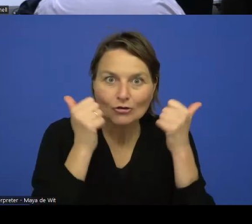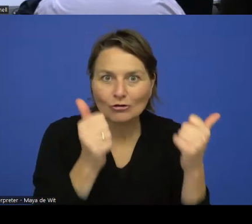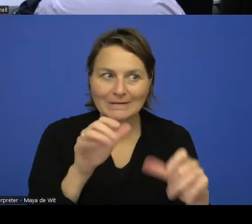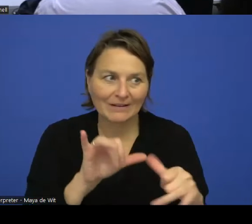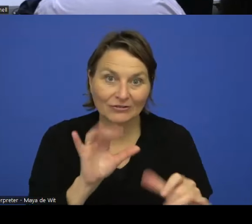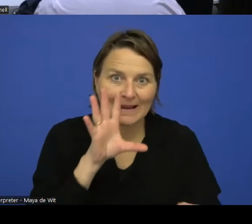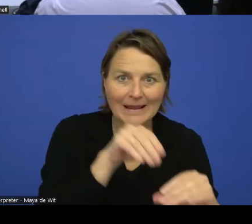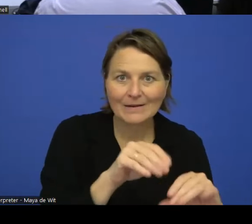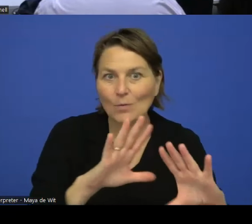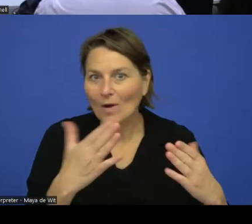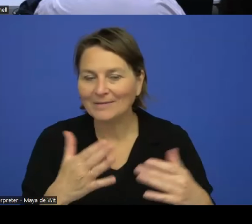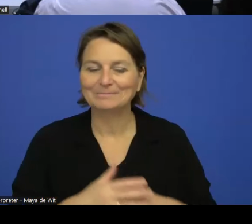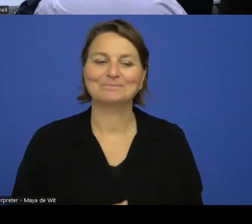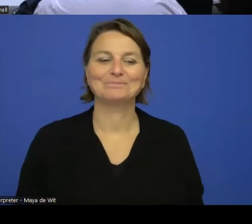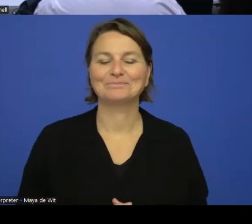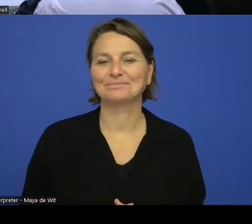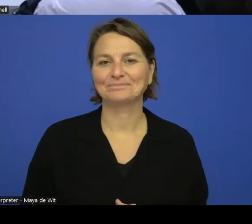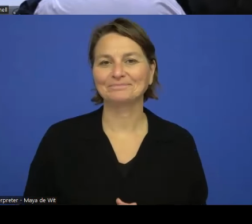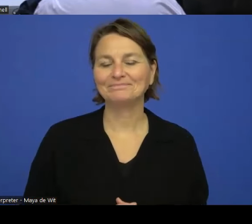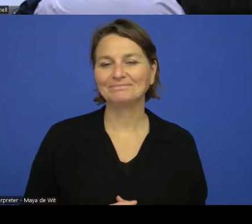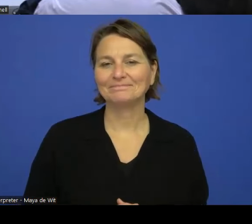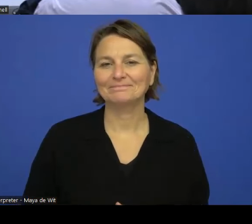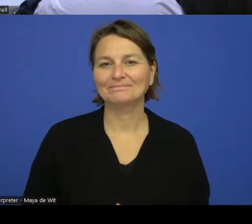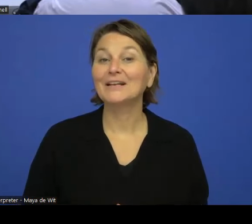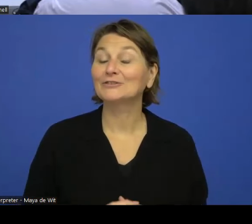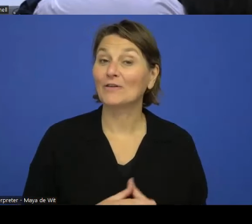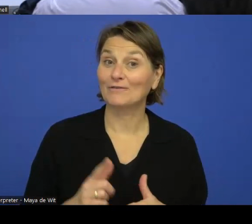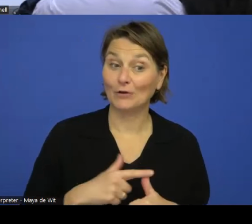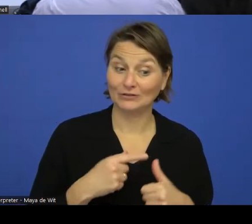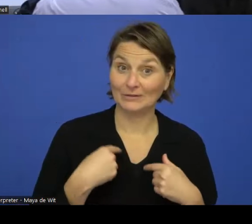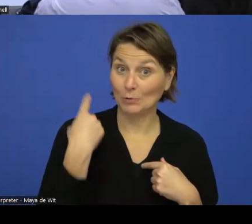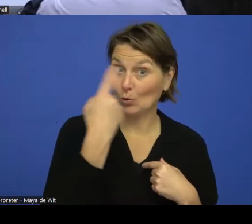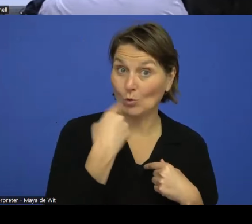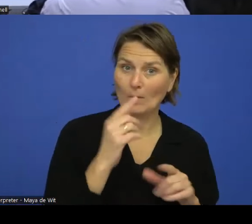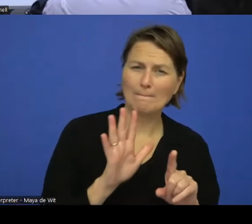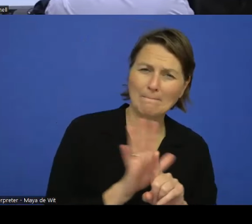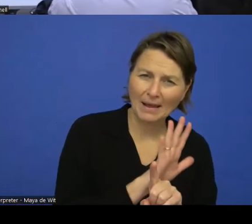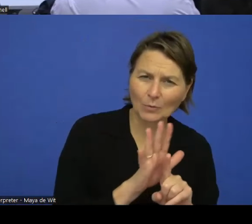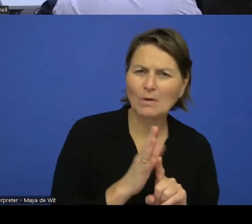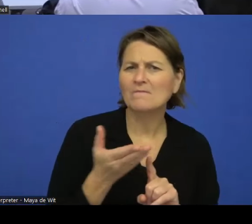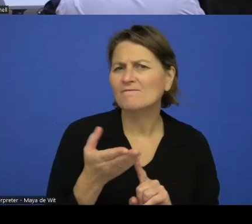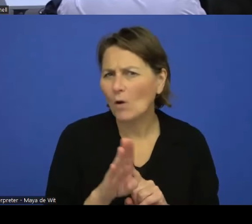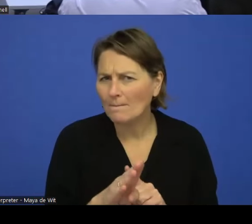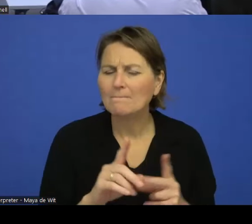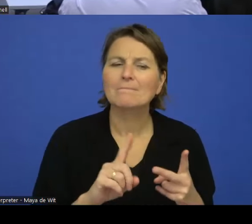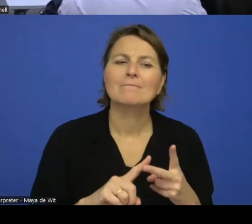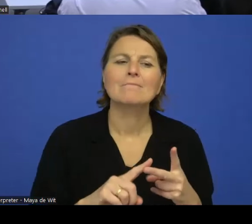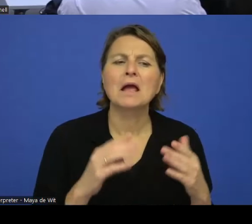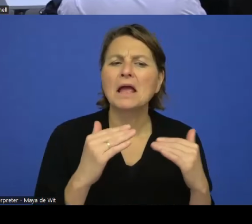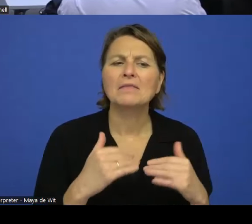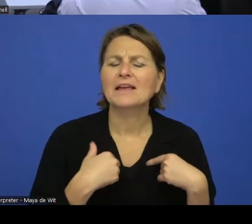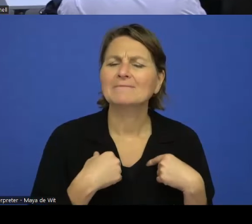it. So I'll talk a little bit about me, about my background, where I'm coming from, talk about some of the importance that I